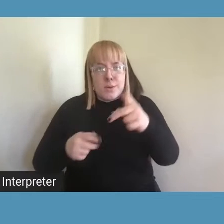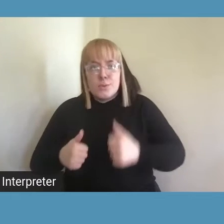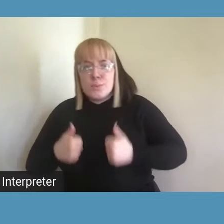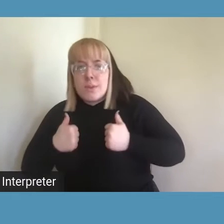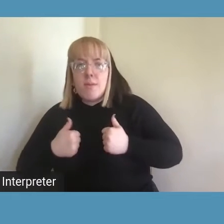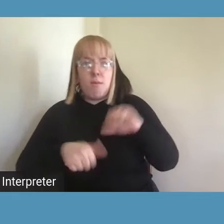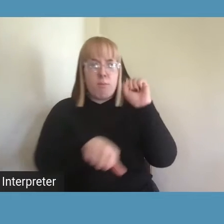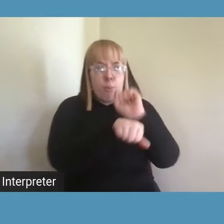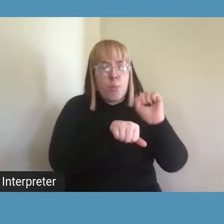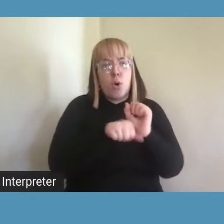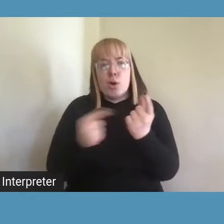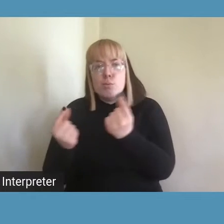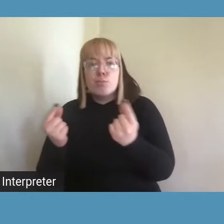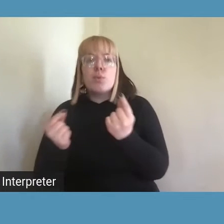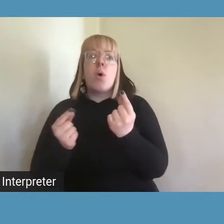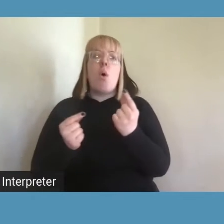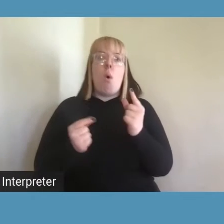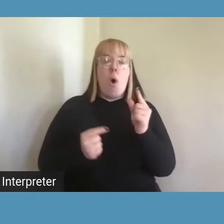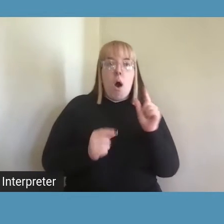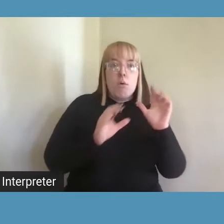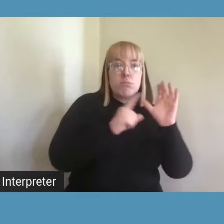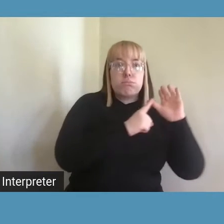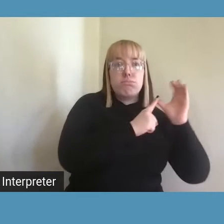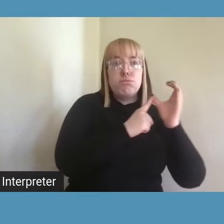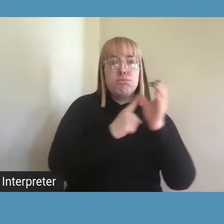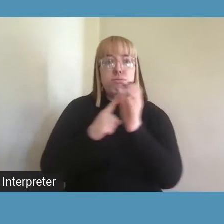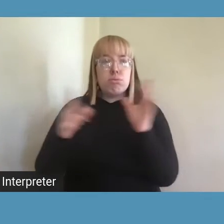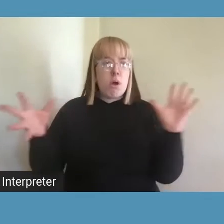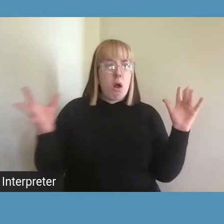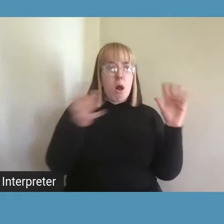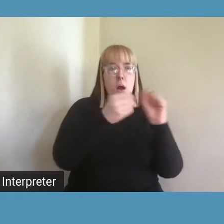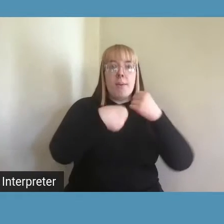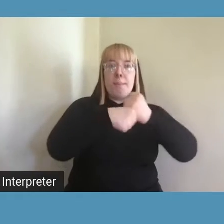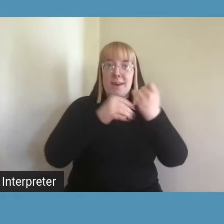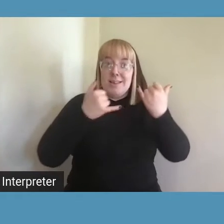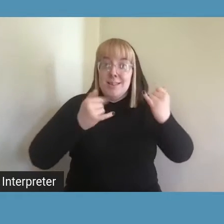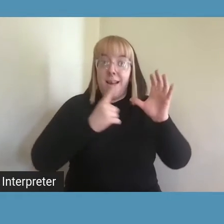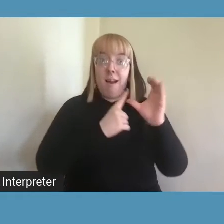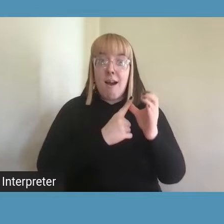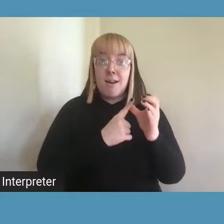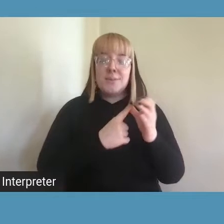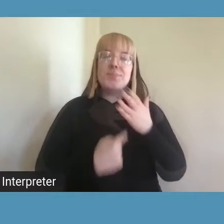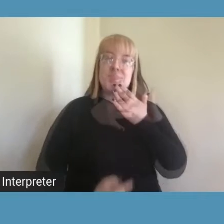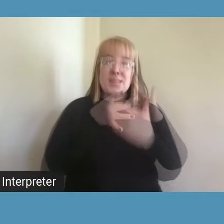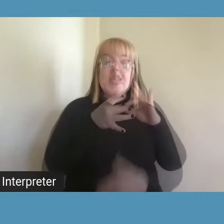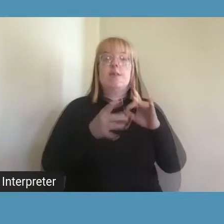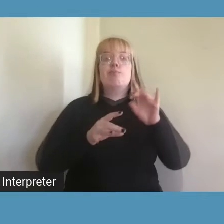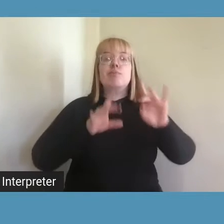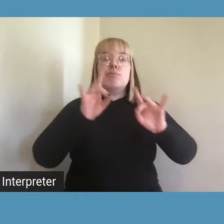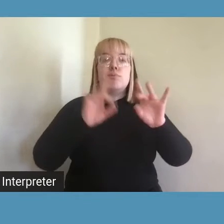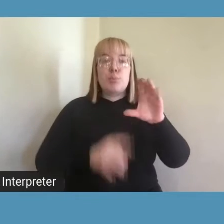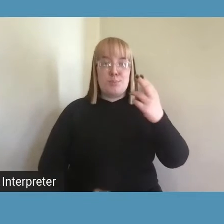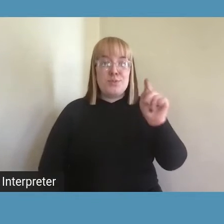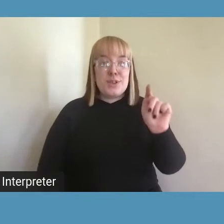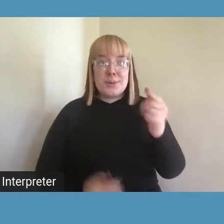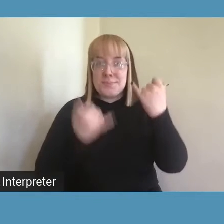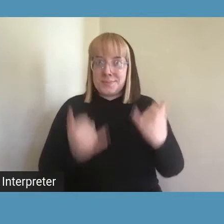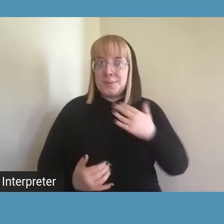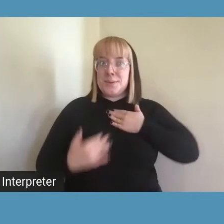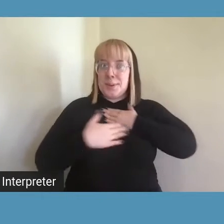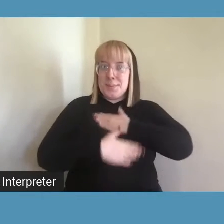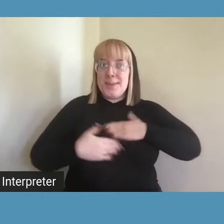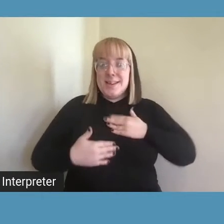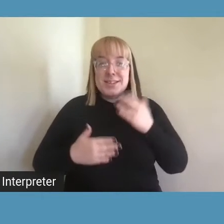cultures and experiences that form the richness of our world and our profession. Thank you. Now, it is my pleasure